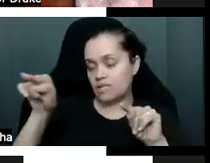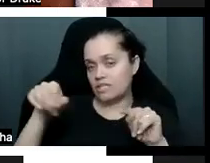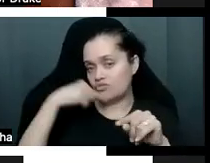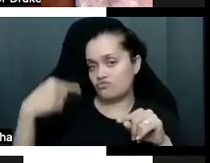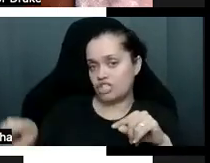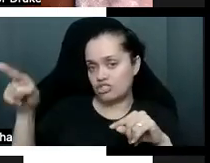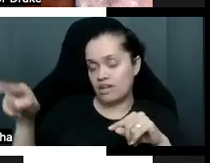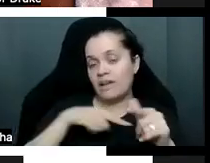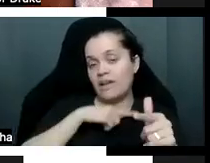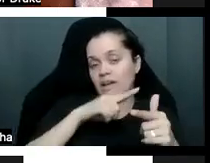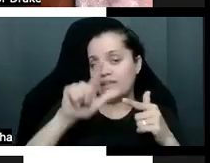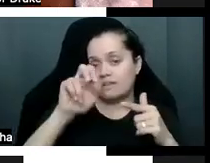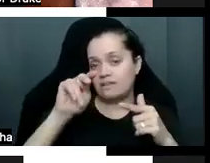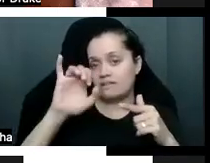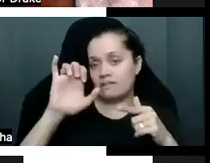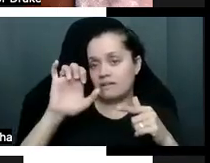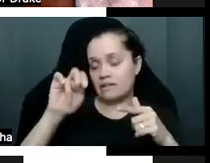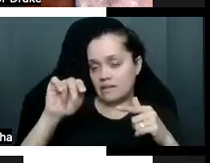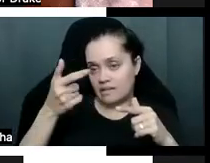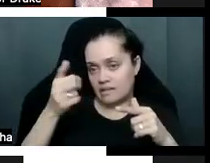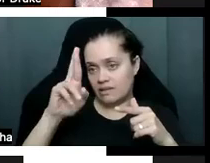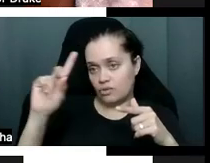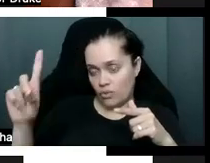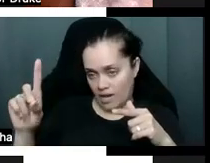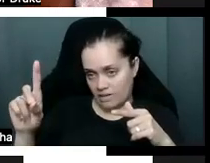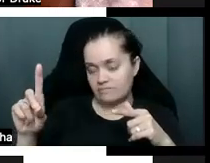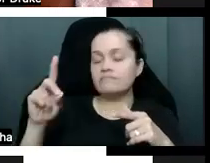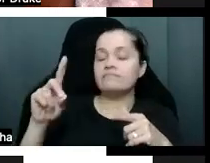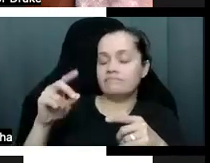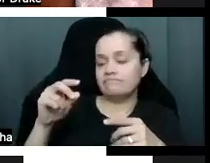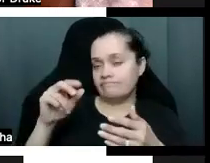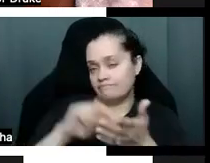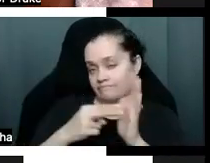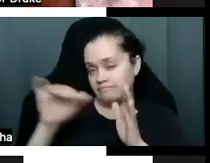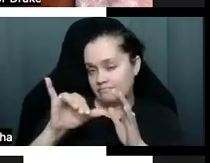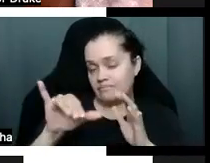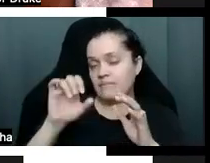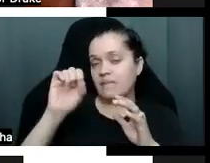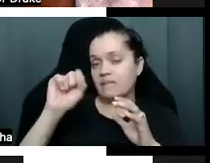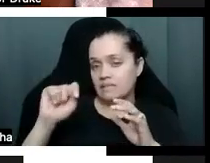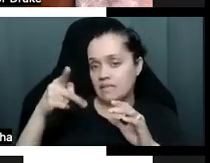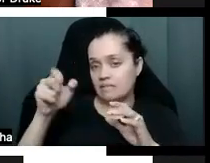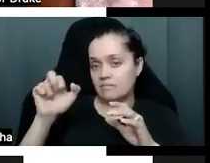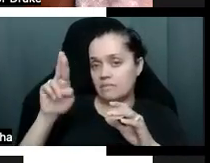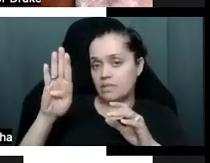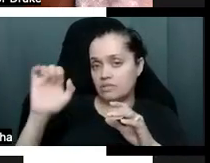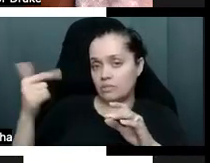Then Leningrad, now we call it St. Petersburg, was put under siege for several hundred